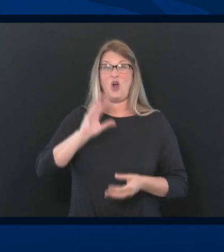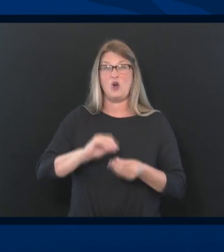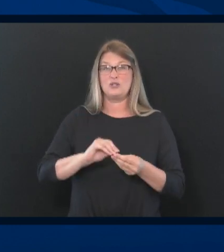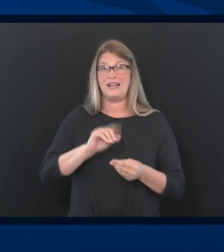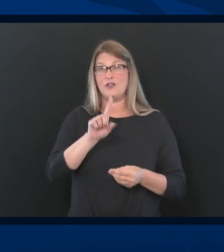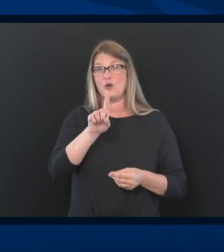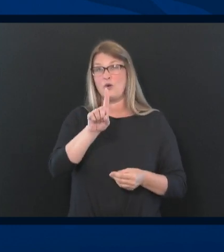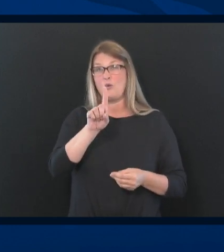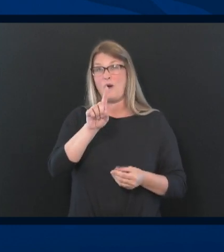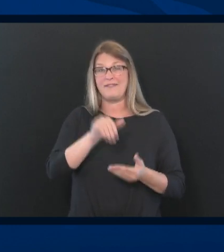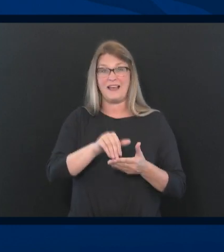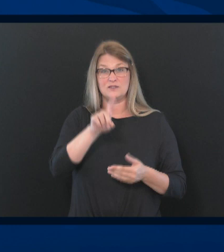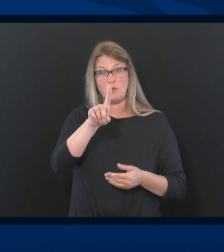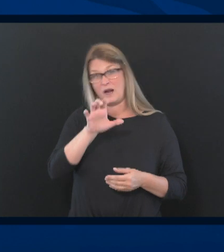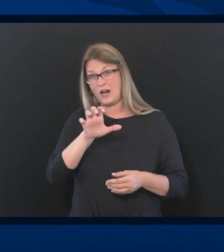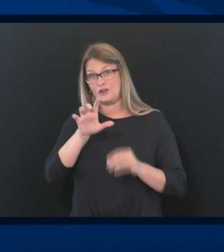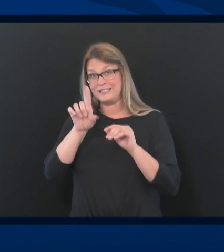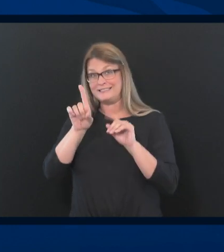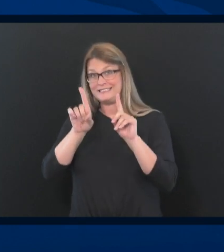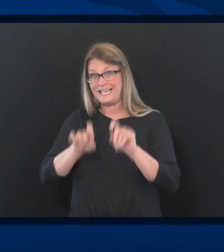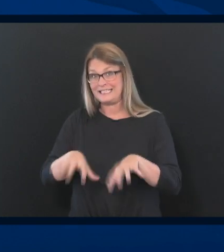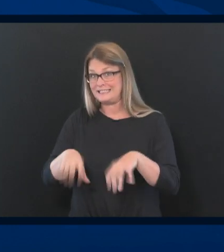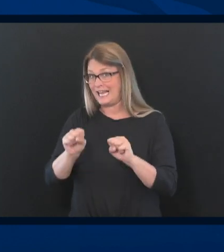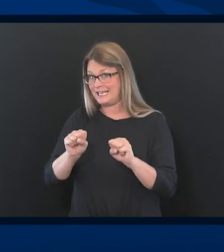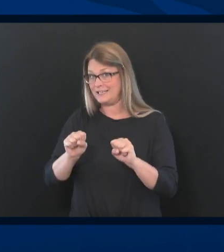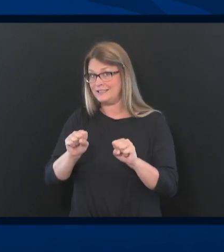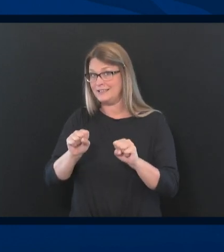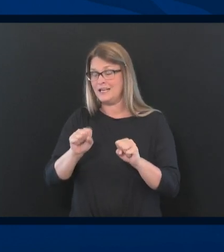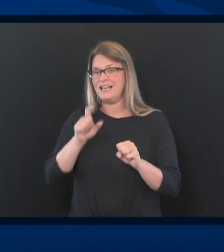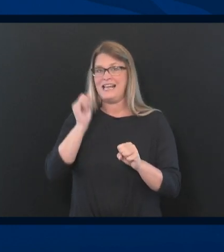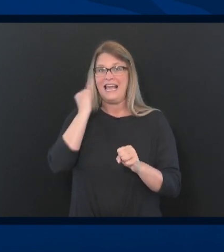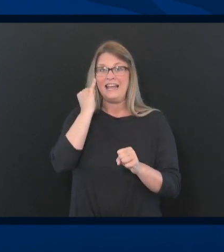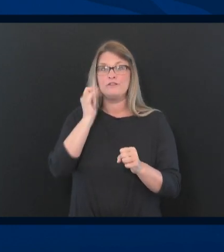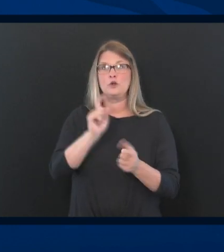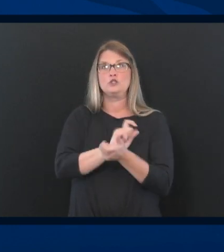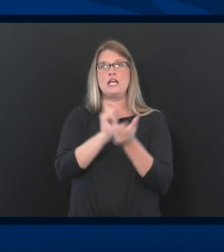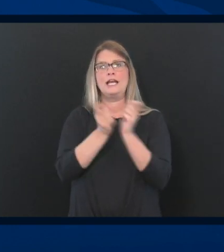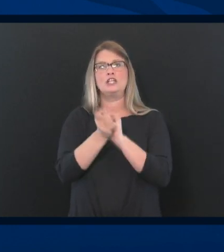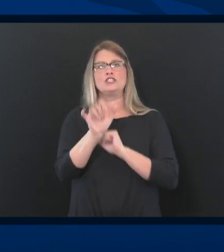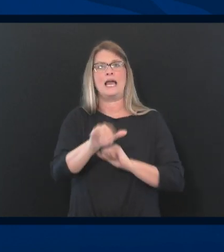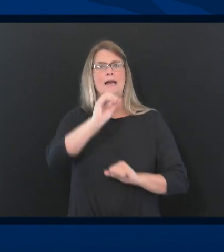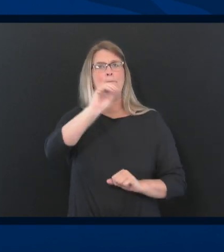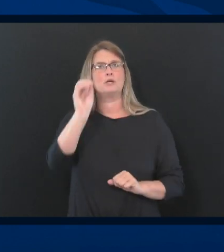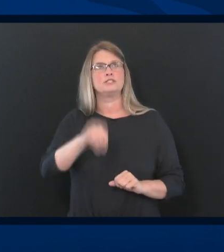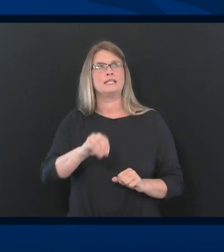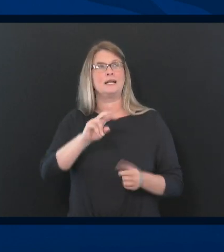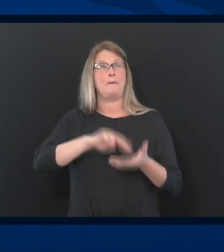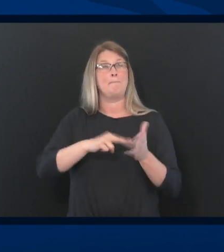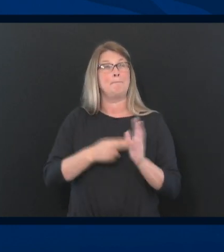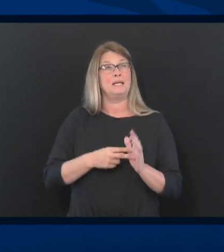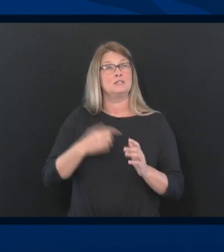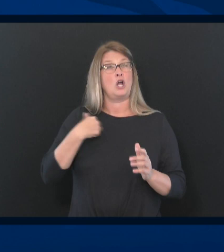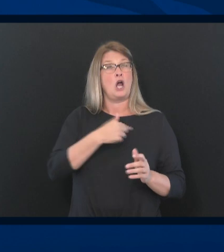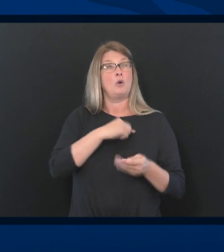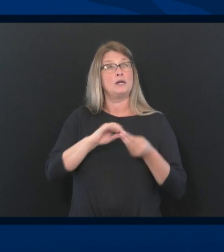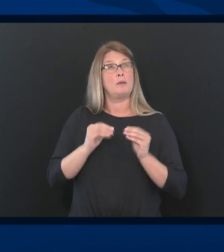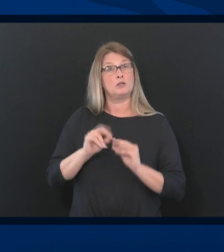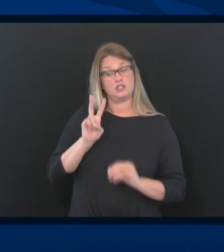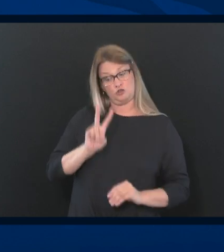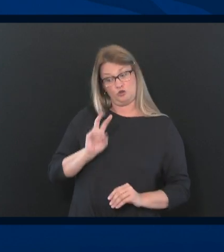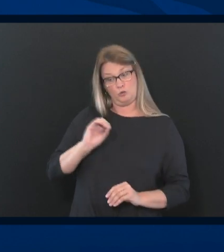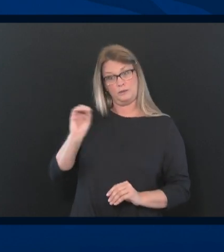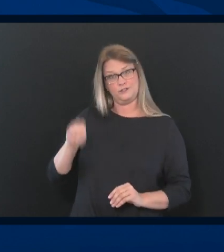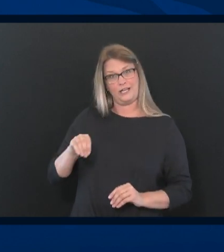taken. And if you equate that into a percentage, that equates to right at 2%.